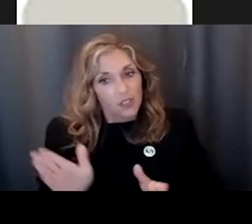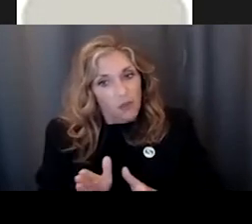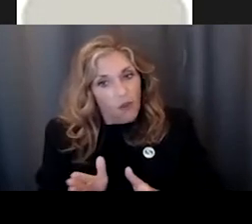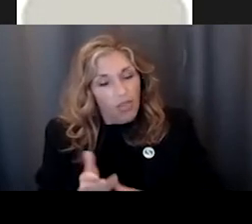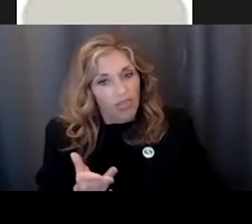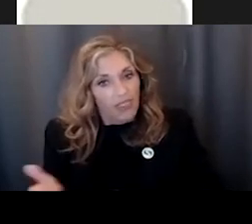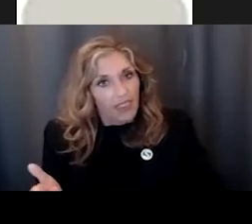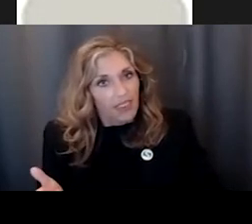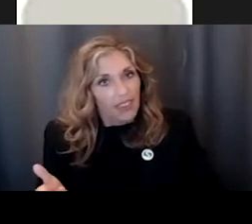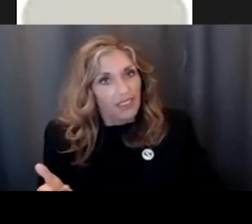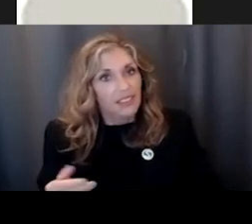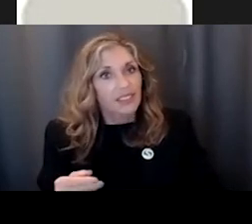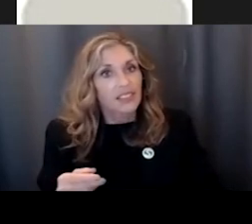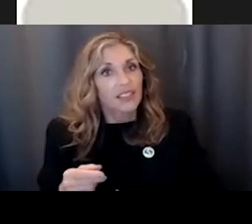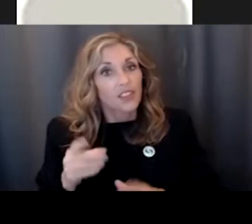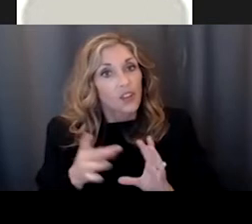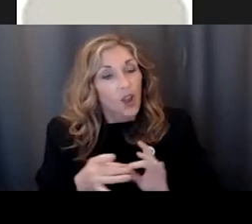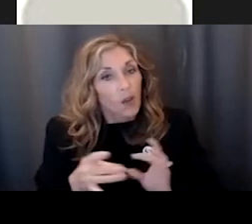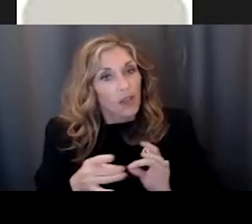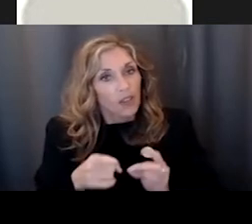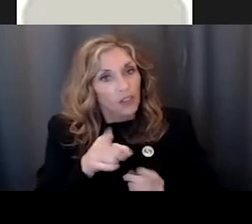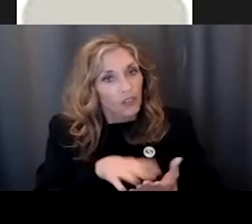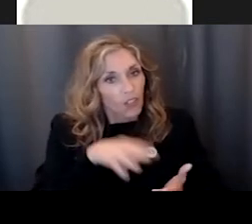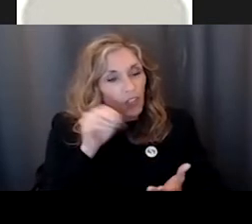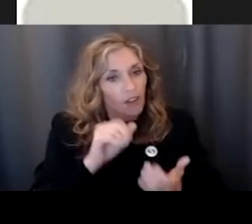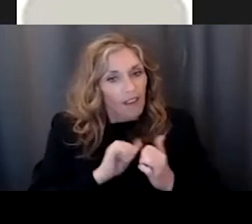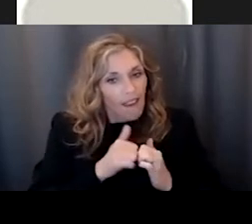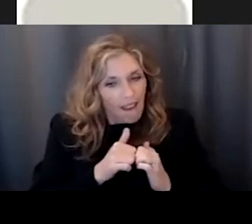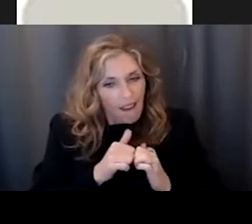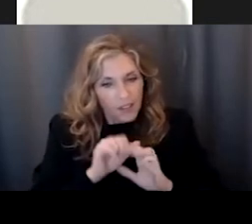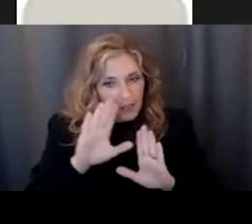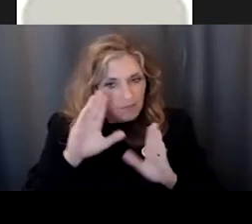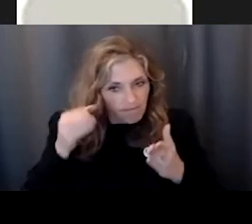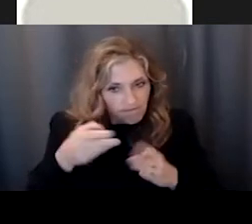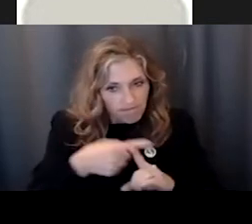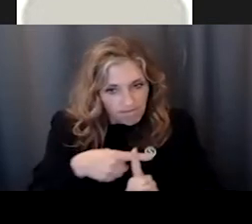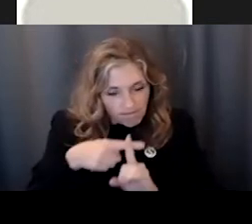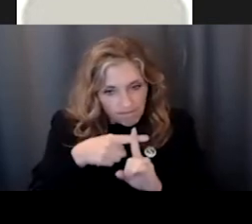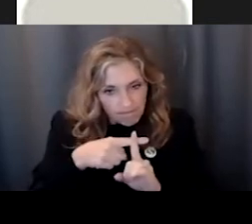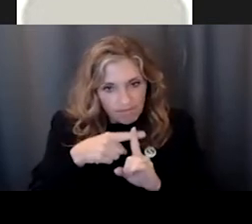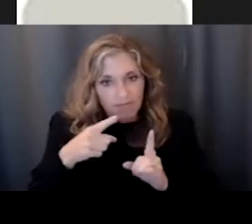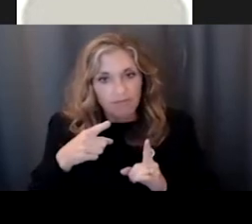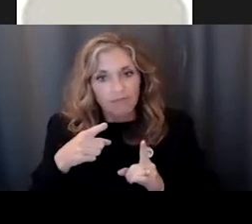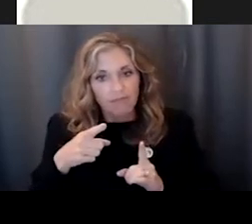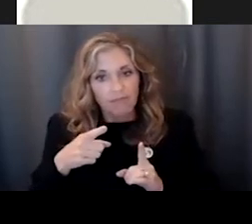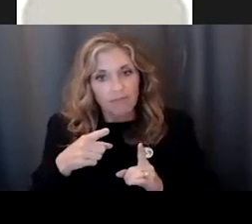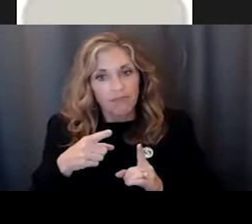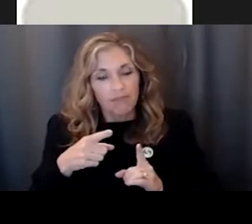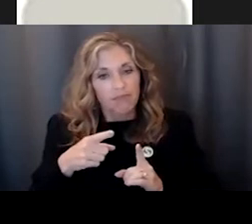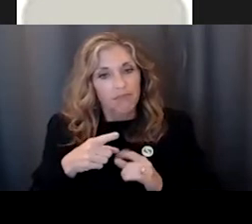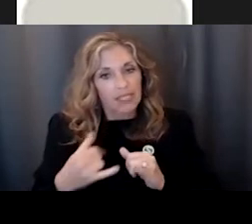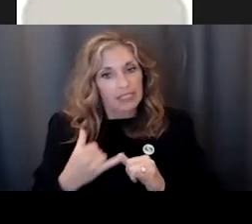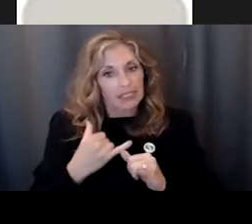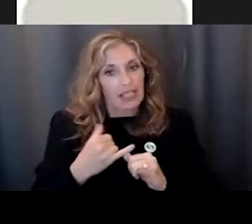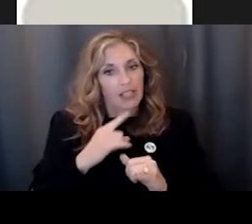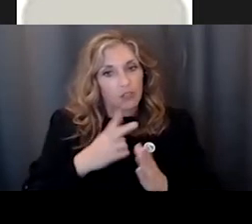your comment that you've learned how to be strategic, but remain true to yourself. And that particularly resonated